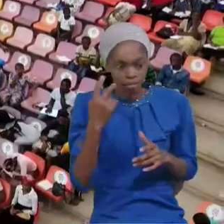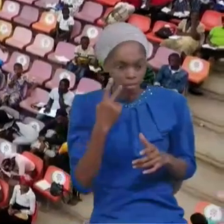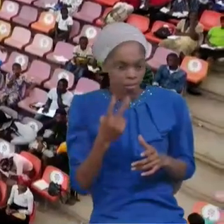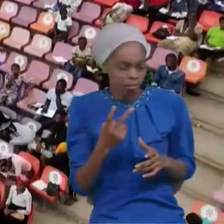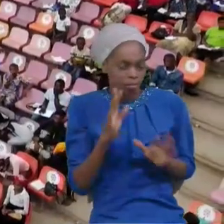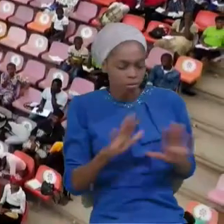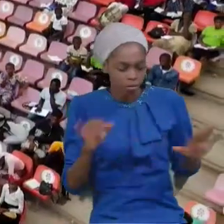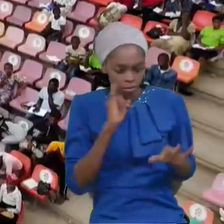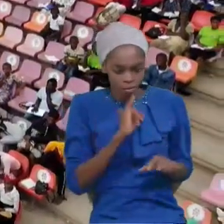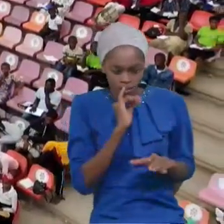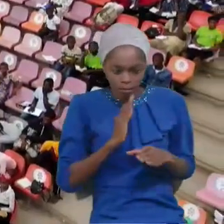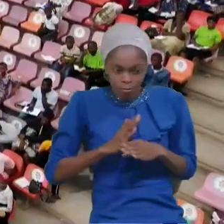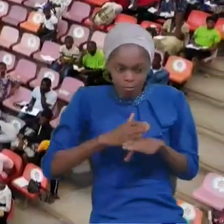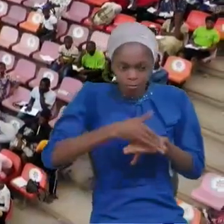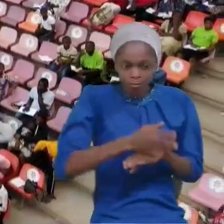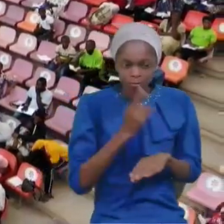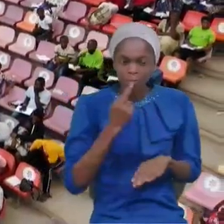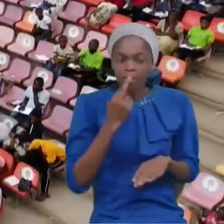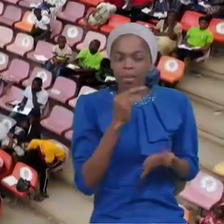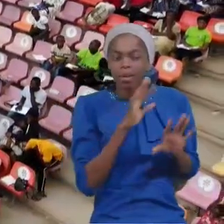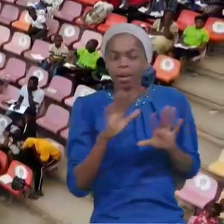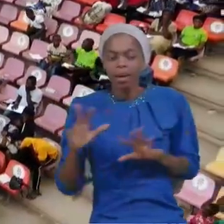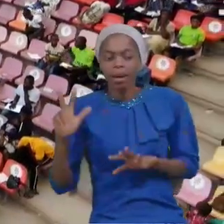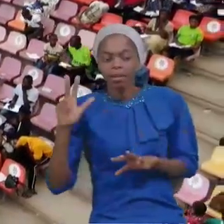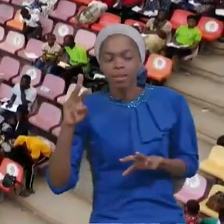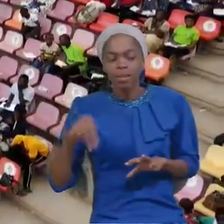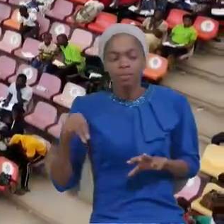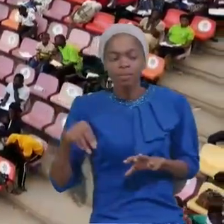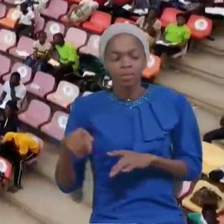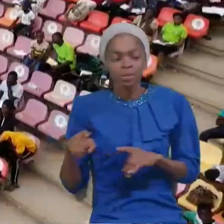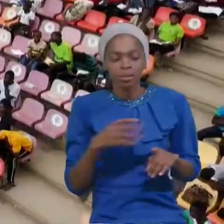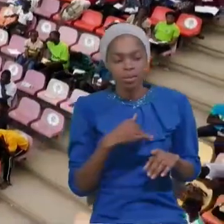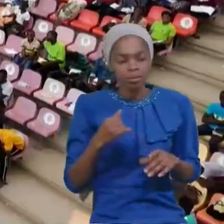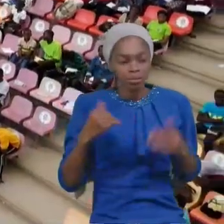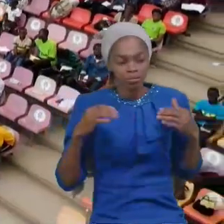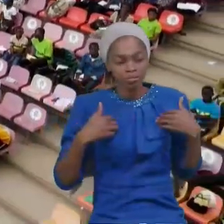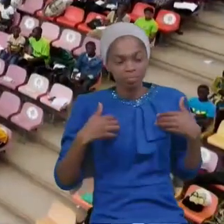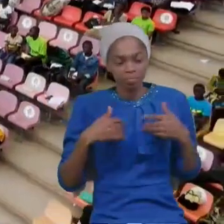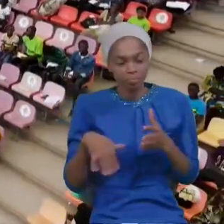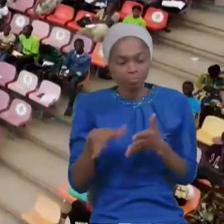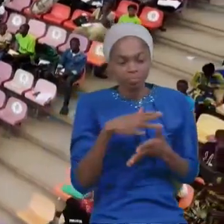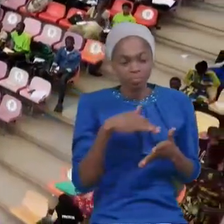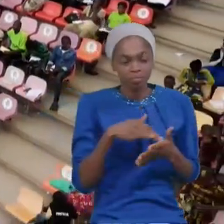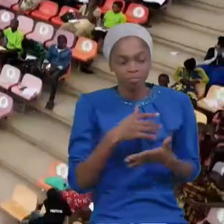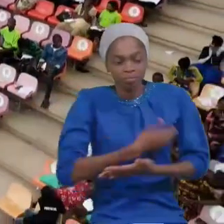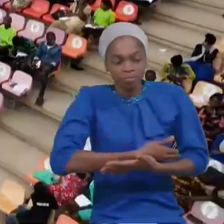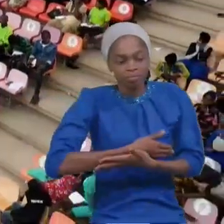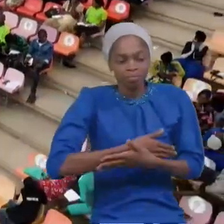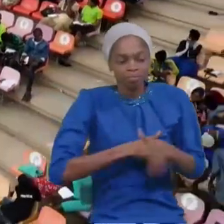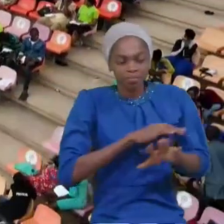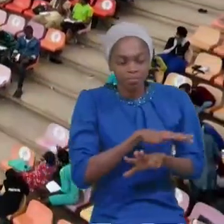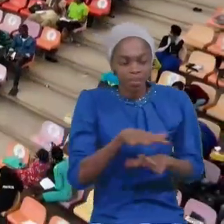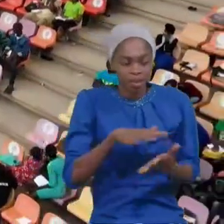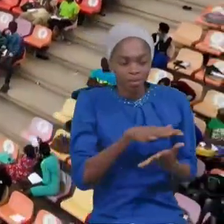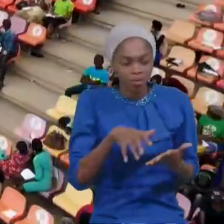them. The infants among them. The mothers among them. And the spinsters among them.